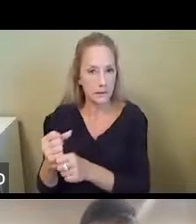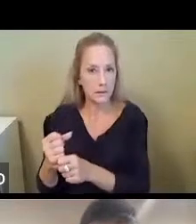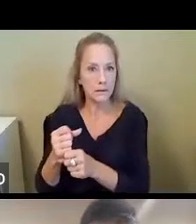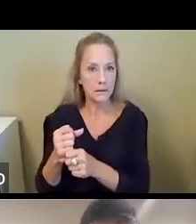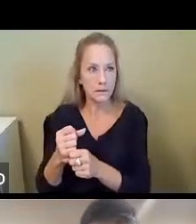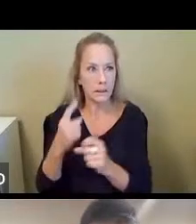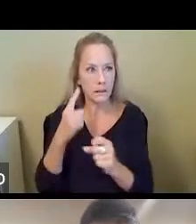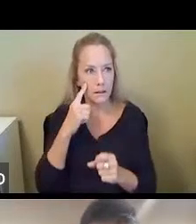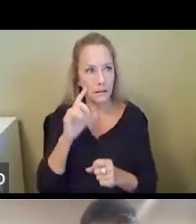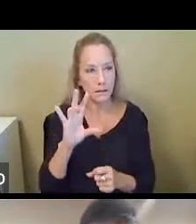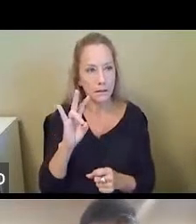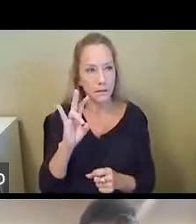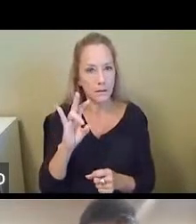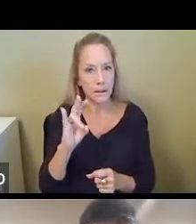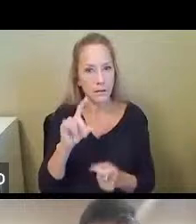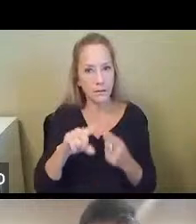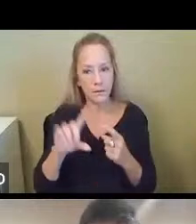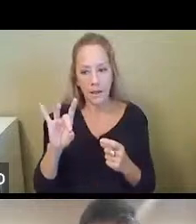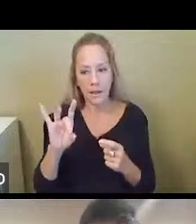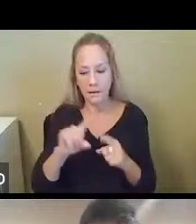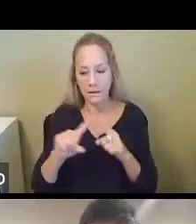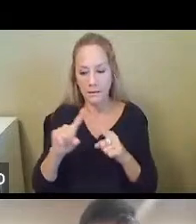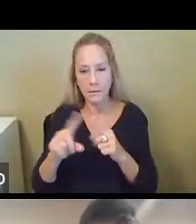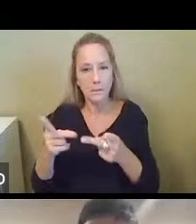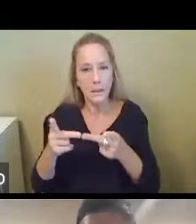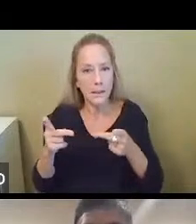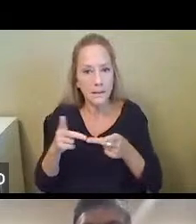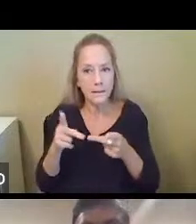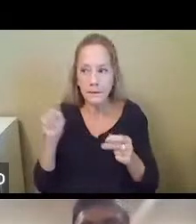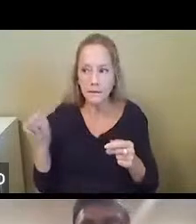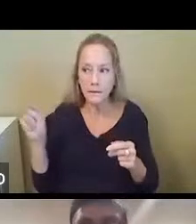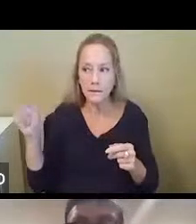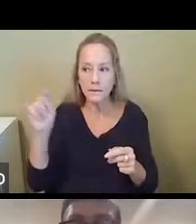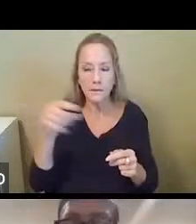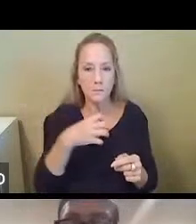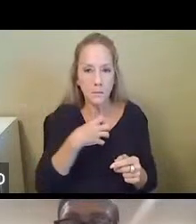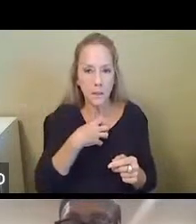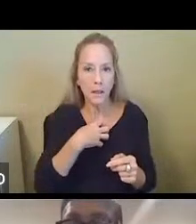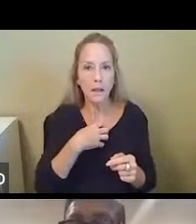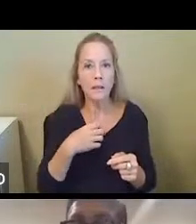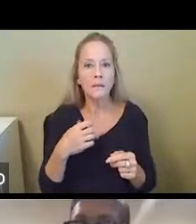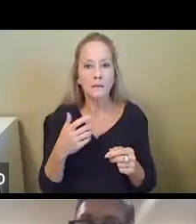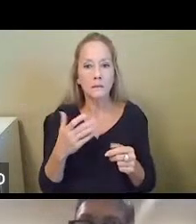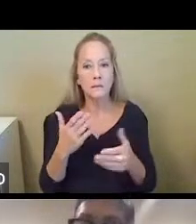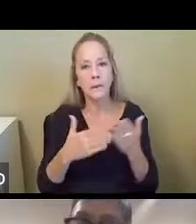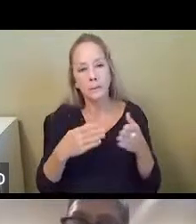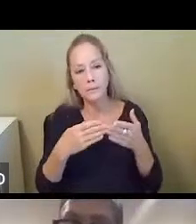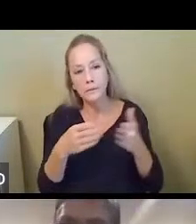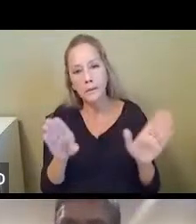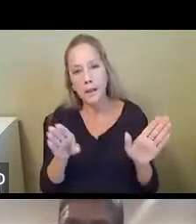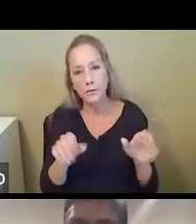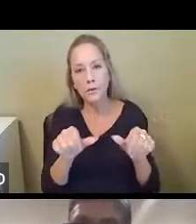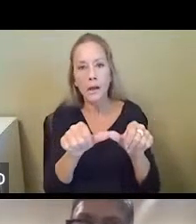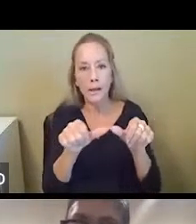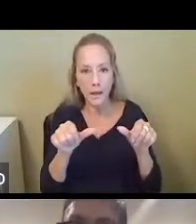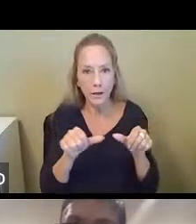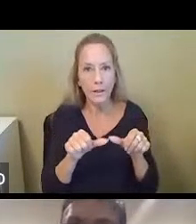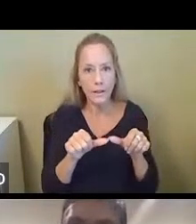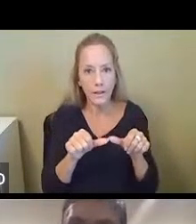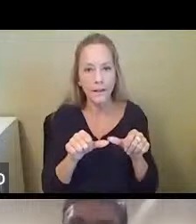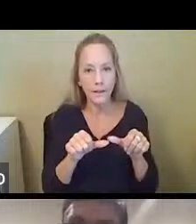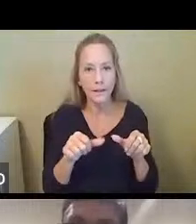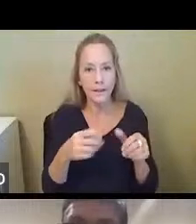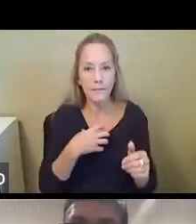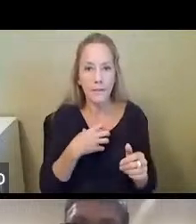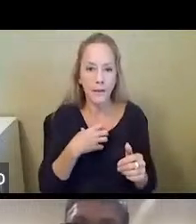looks like 7 to 8 specific location complaints, and then some general area complaints, you know,